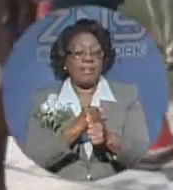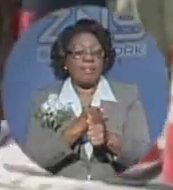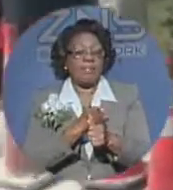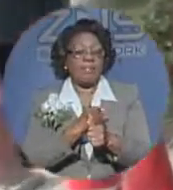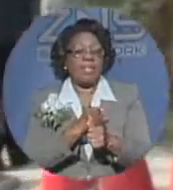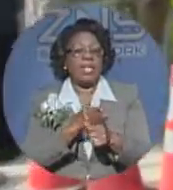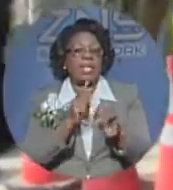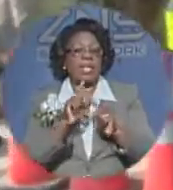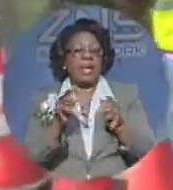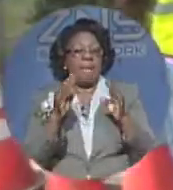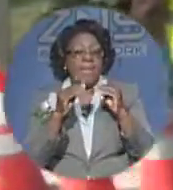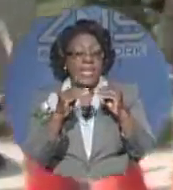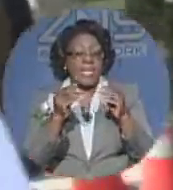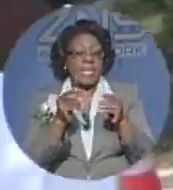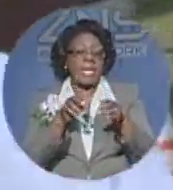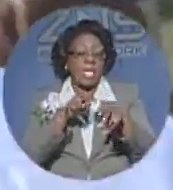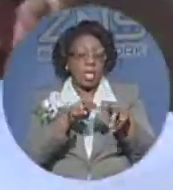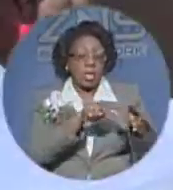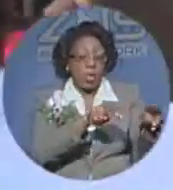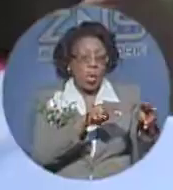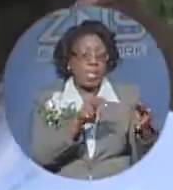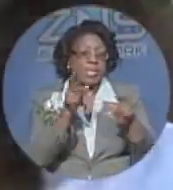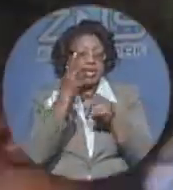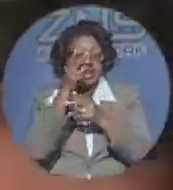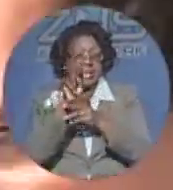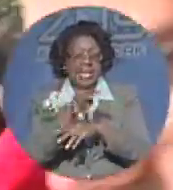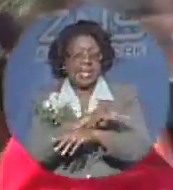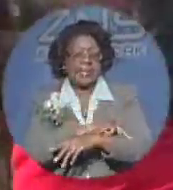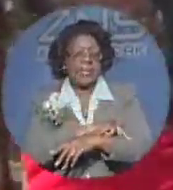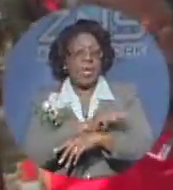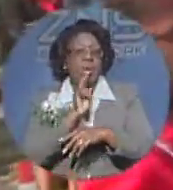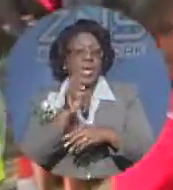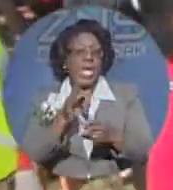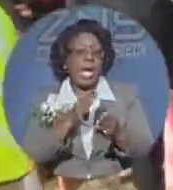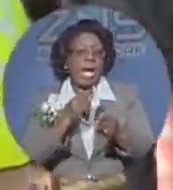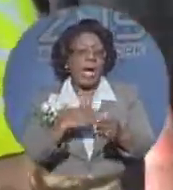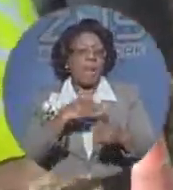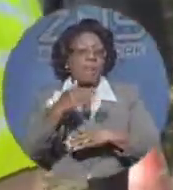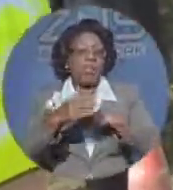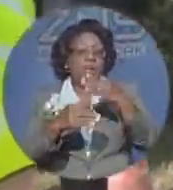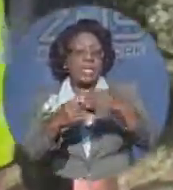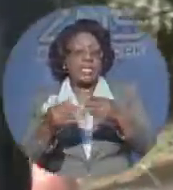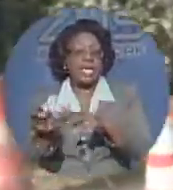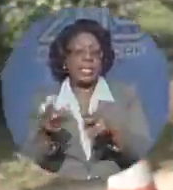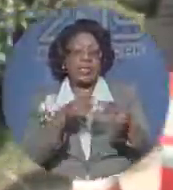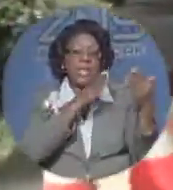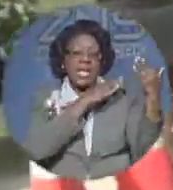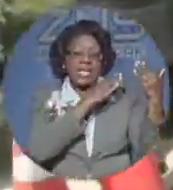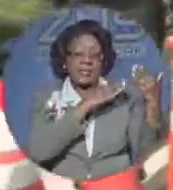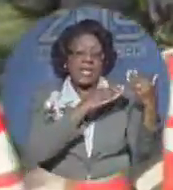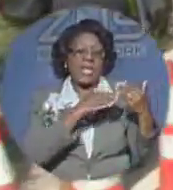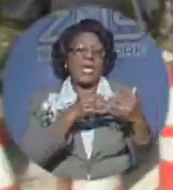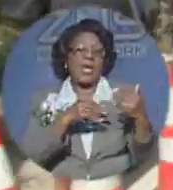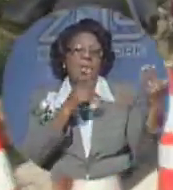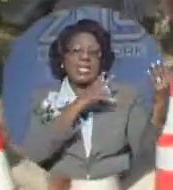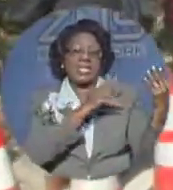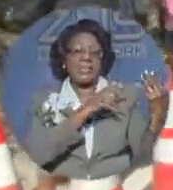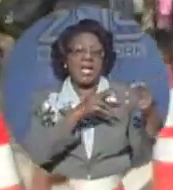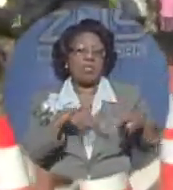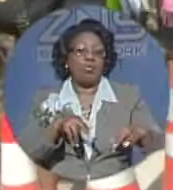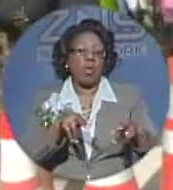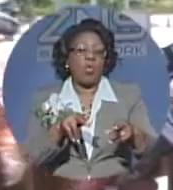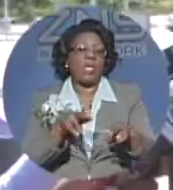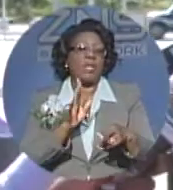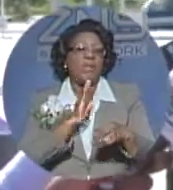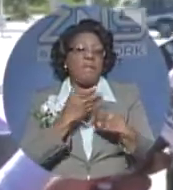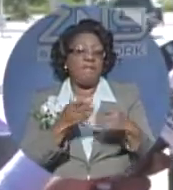during a media tour today. We are progressing as we expect, and we expect the roadworks to be completed in its